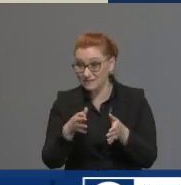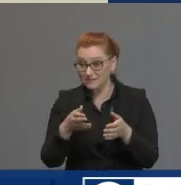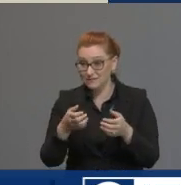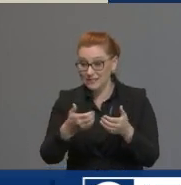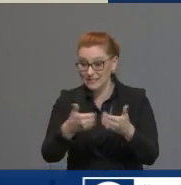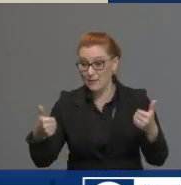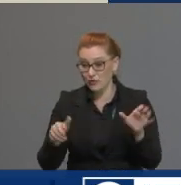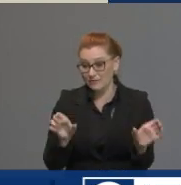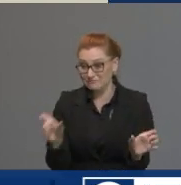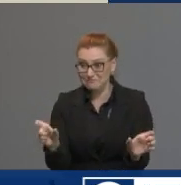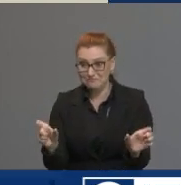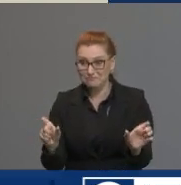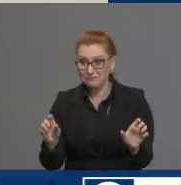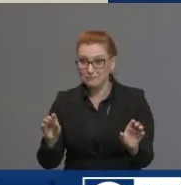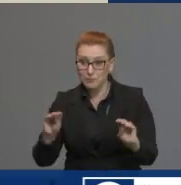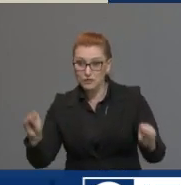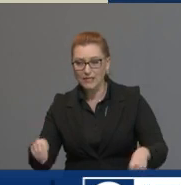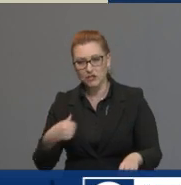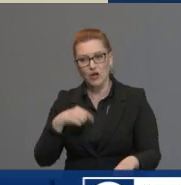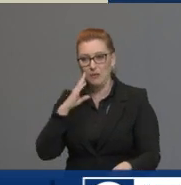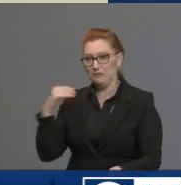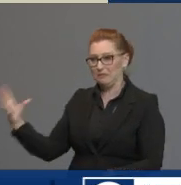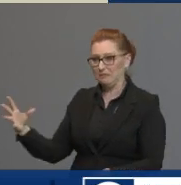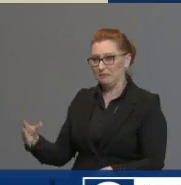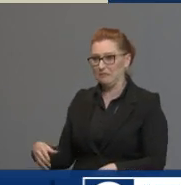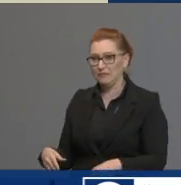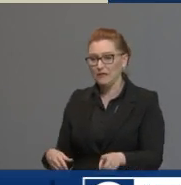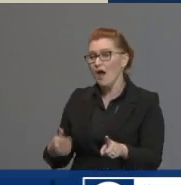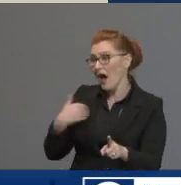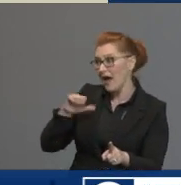to the team. Absolutely. Thank you. I do have a question on another topic.